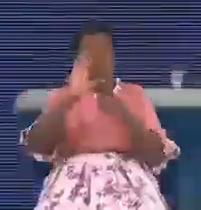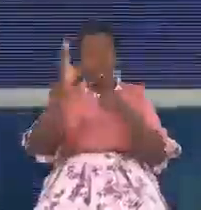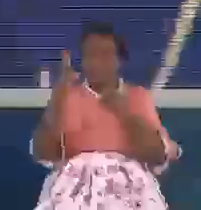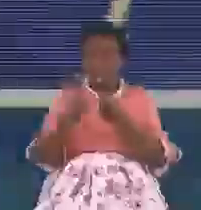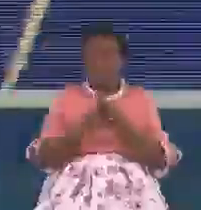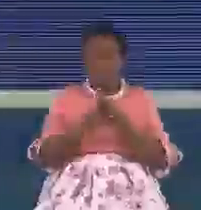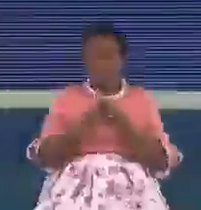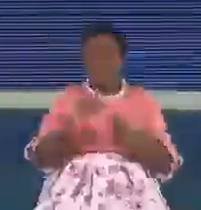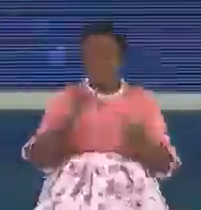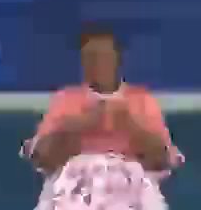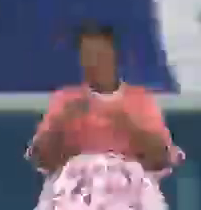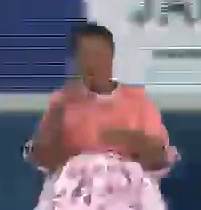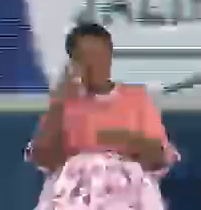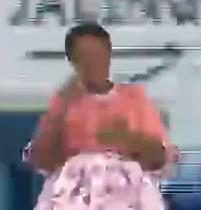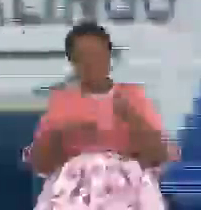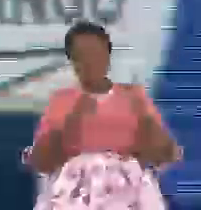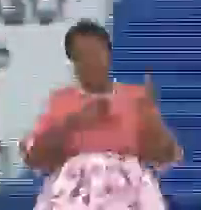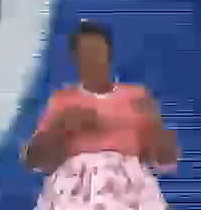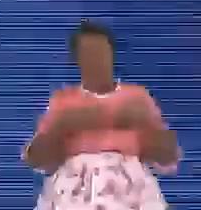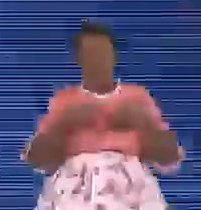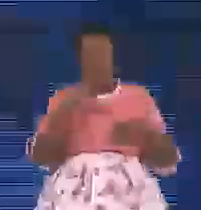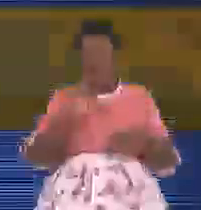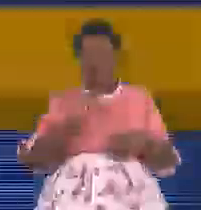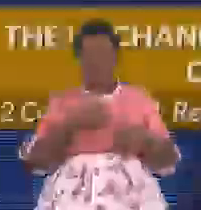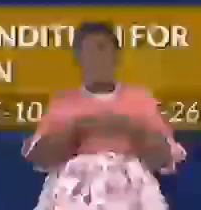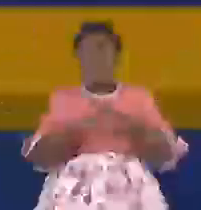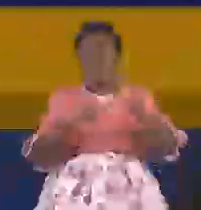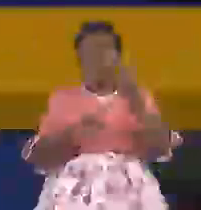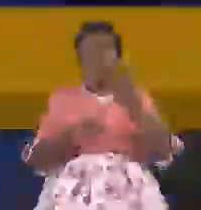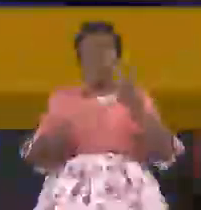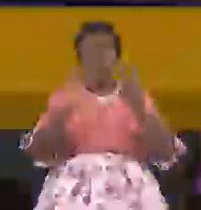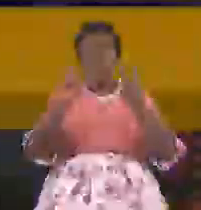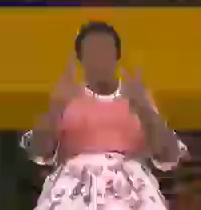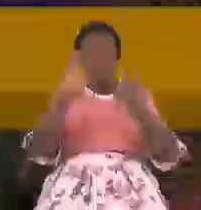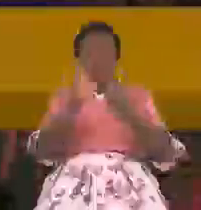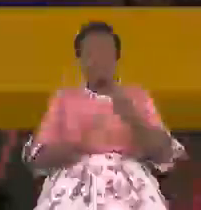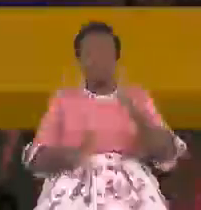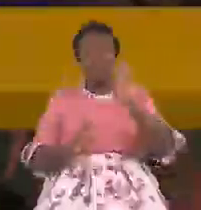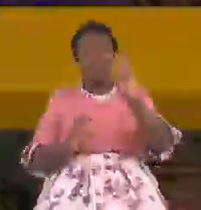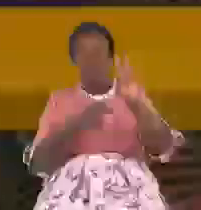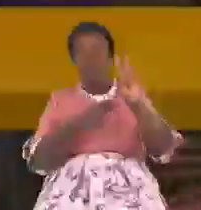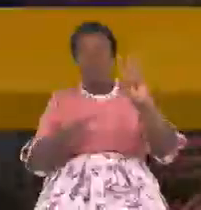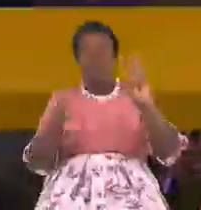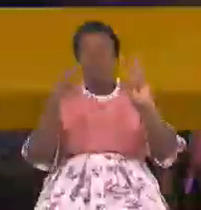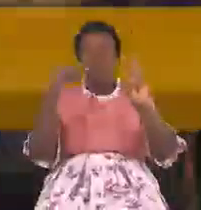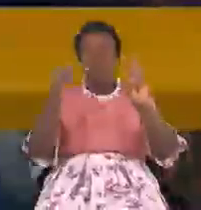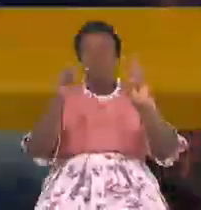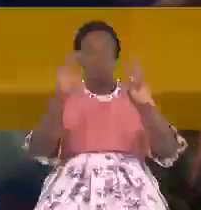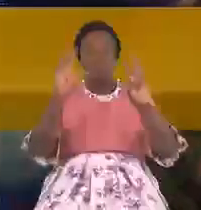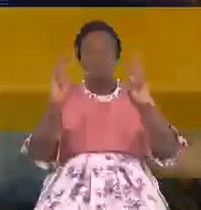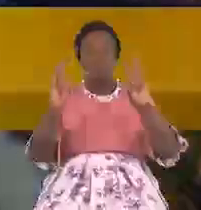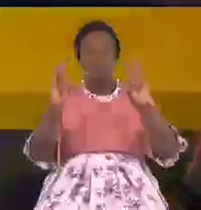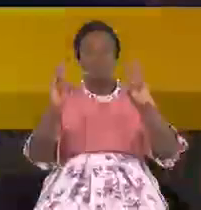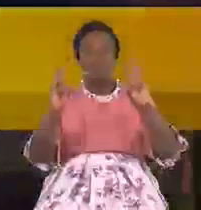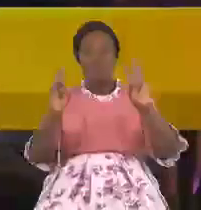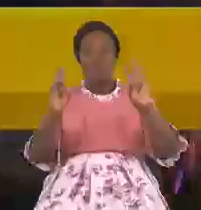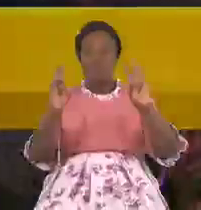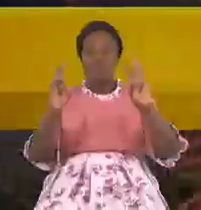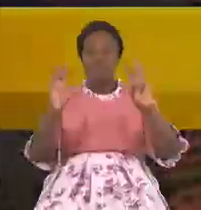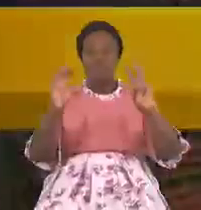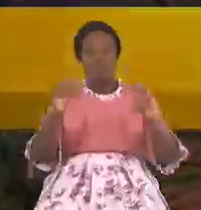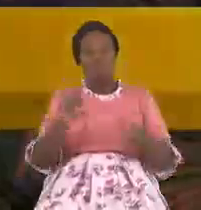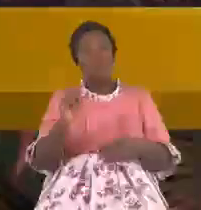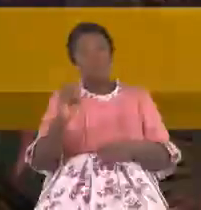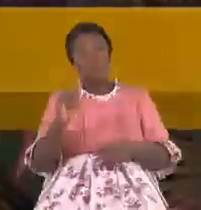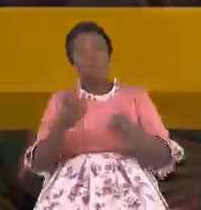said in second corinthians chapter 6 reading from verse 17 wherefore come out